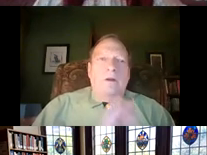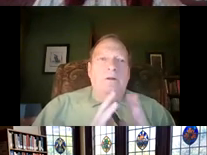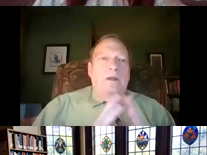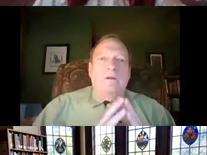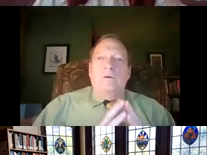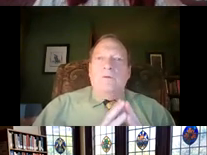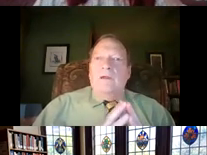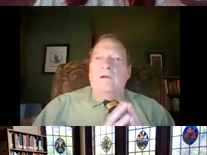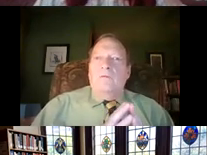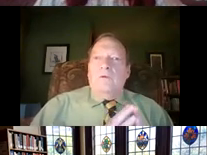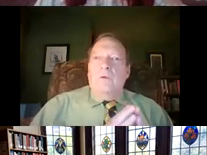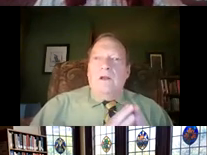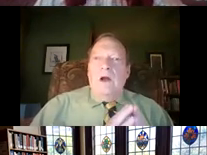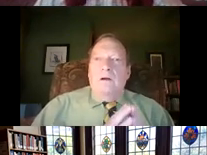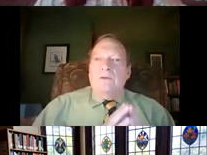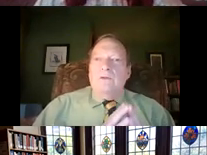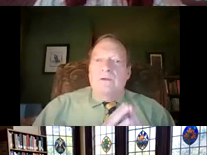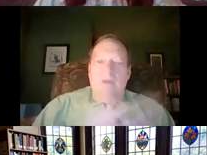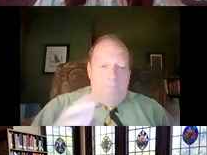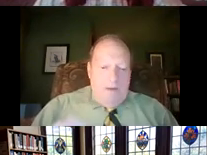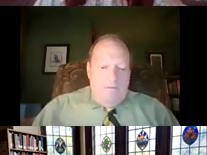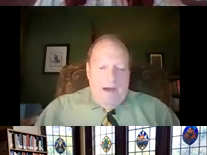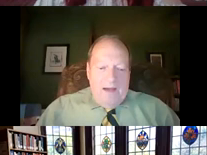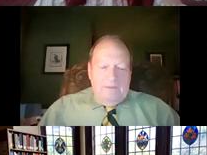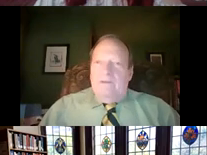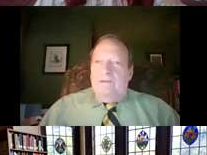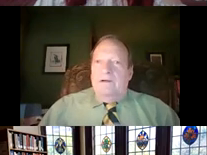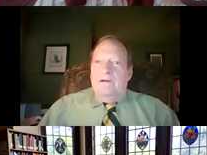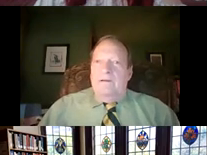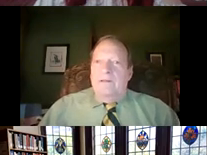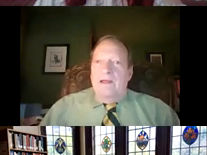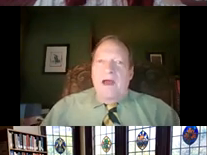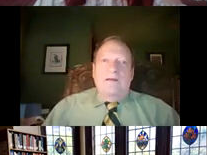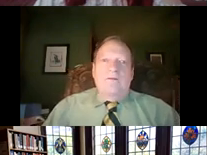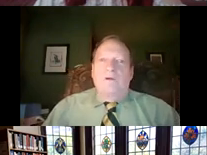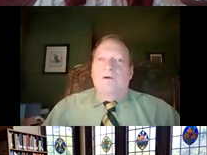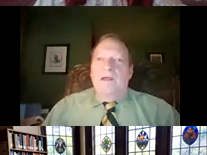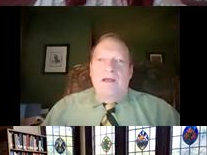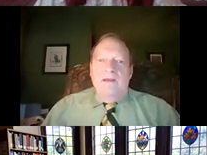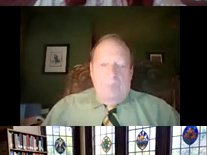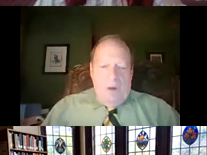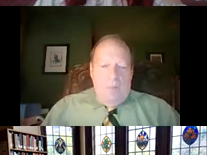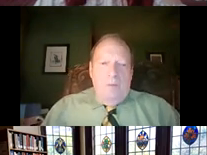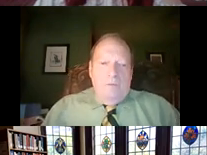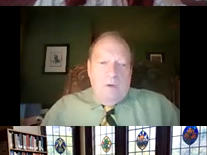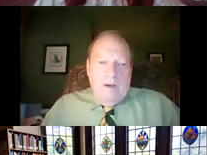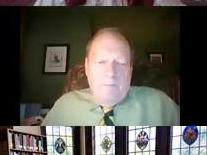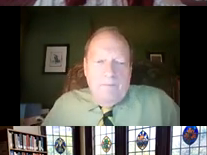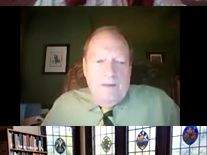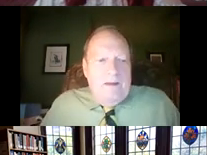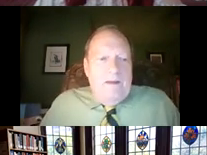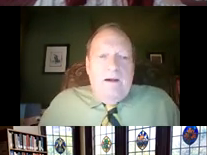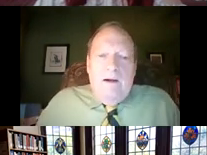one that you would think would create a college. But in fact, they had really an improbable